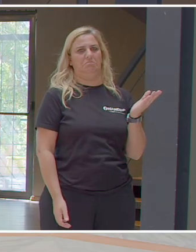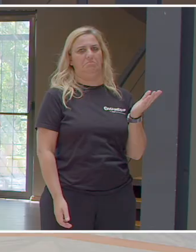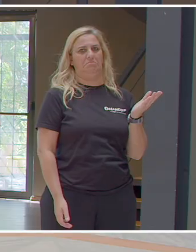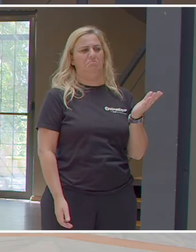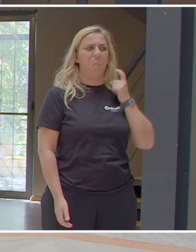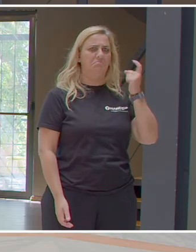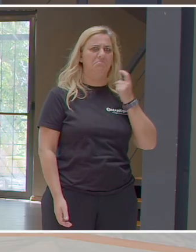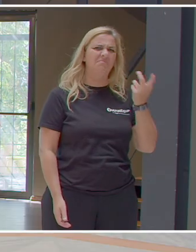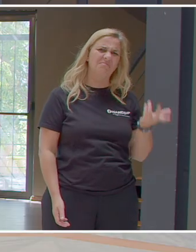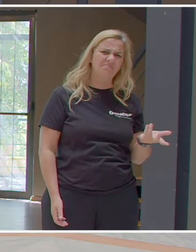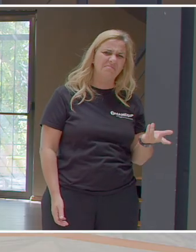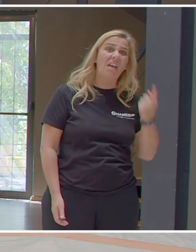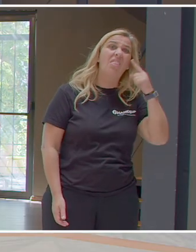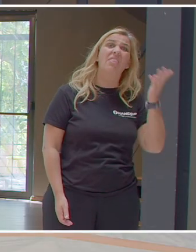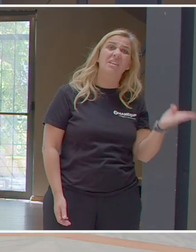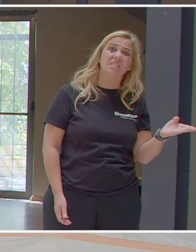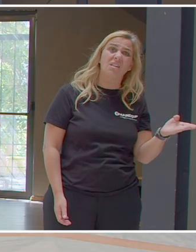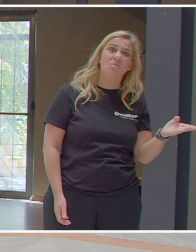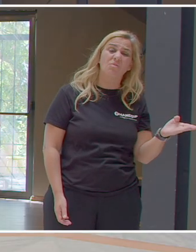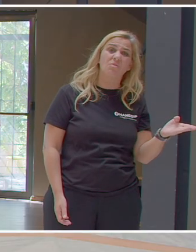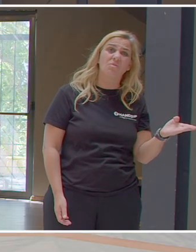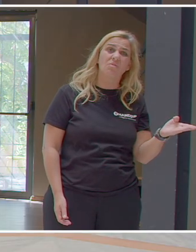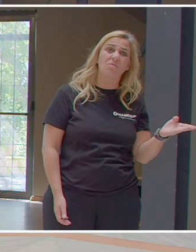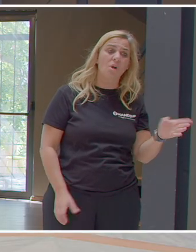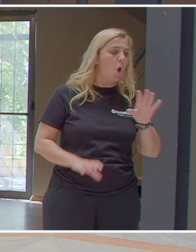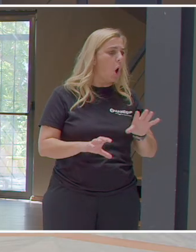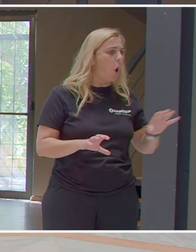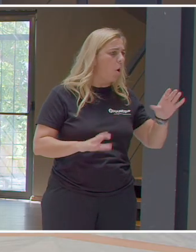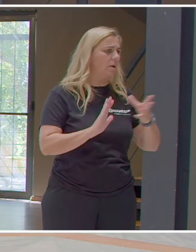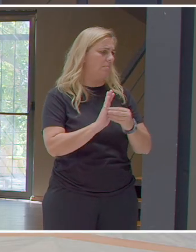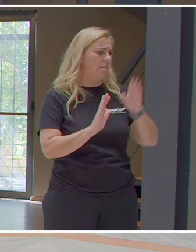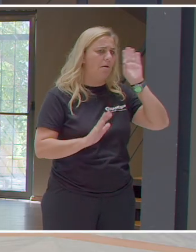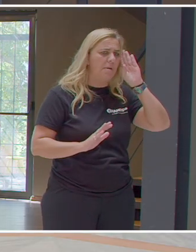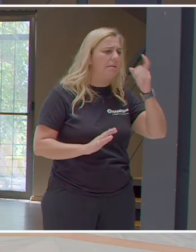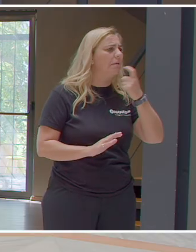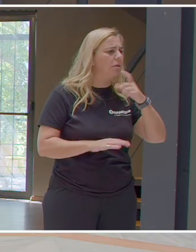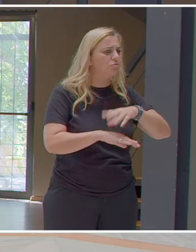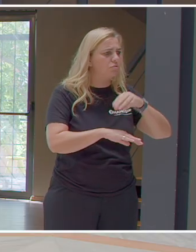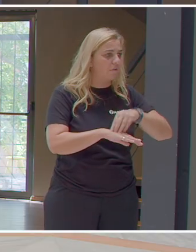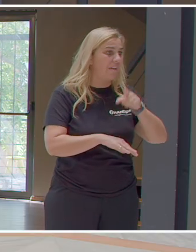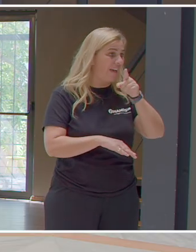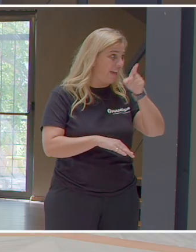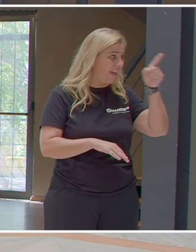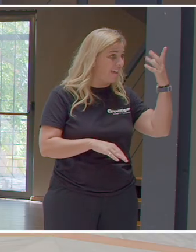I was thinking, don't they know that the countries like US, Finland, Sweden, with the